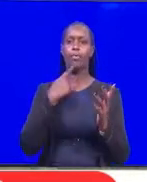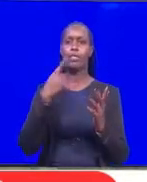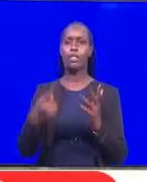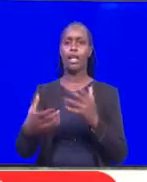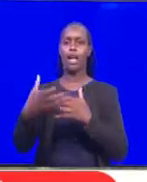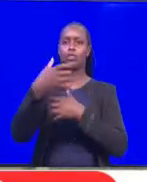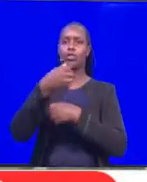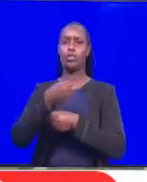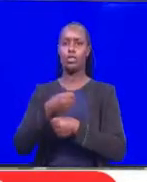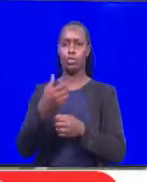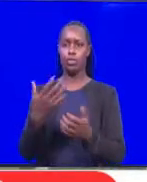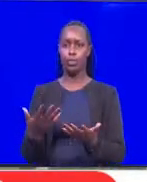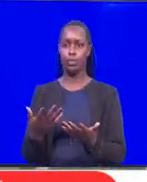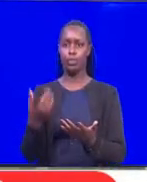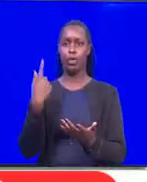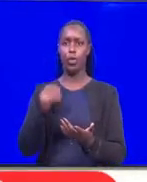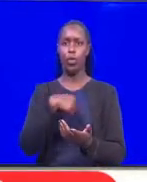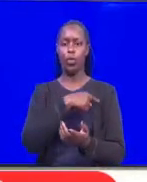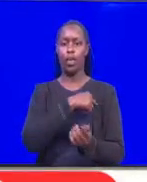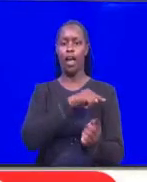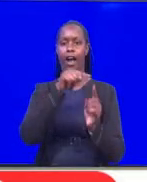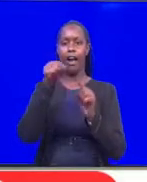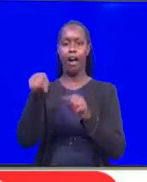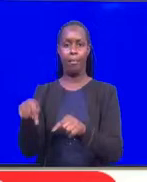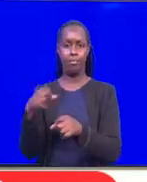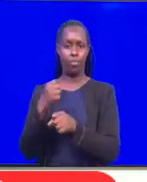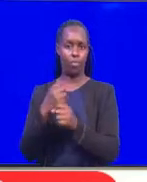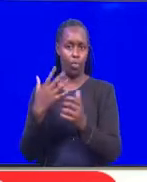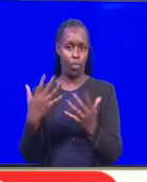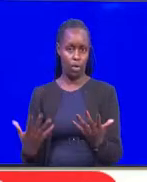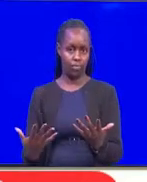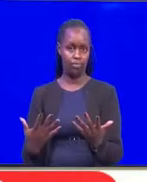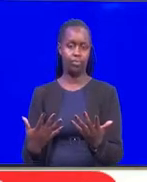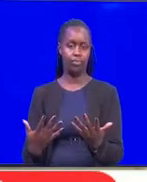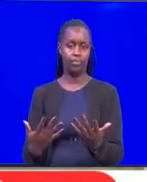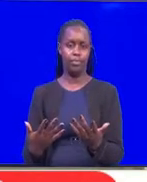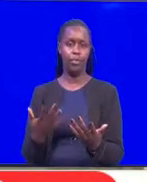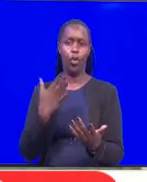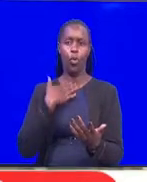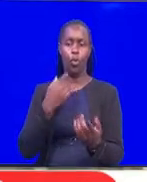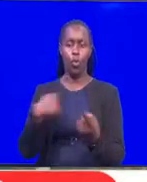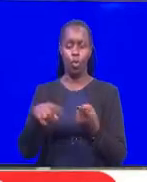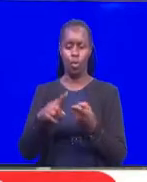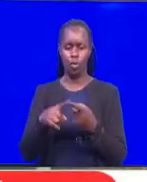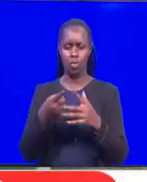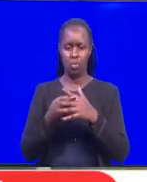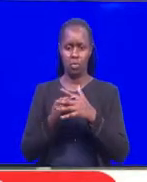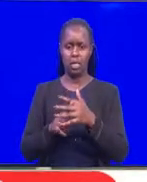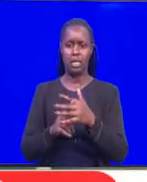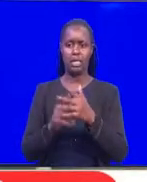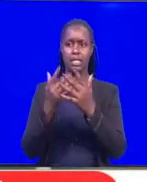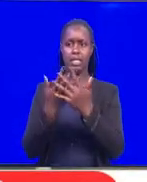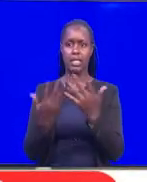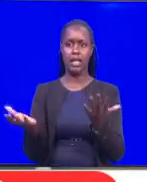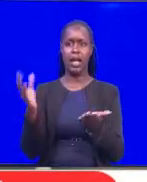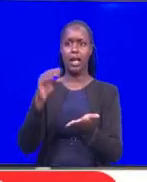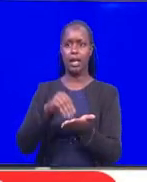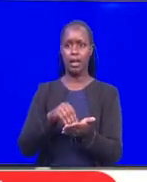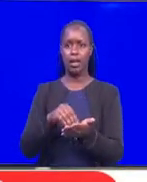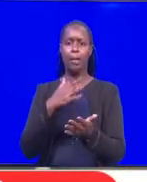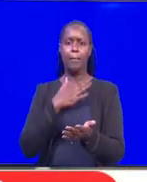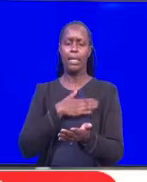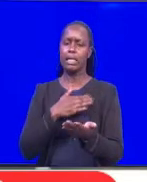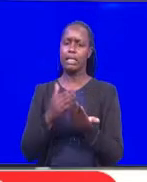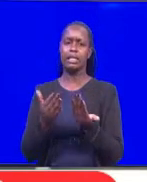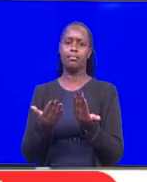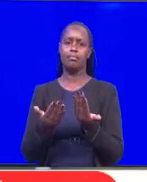association. Tumekuja kurudisha mto mahali yake. Na muhurumie Mukamba, because